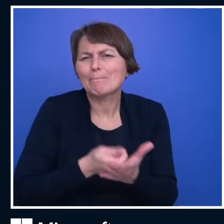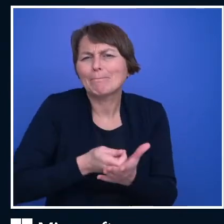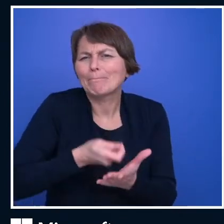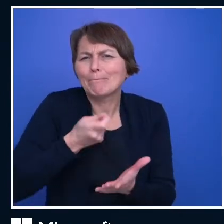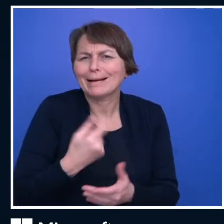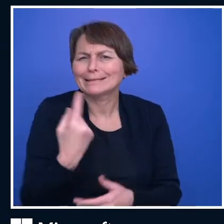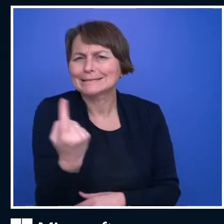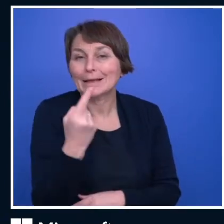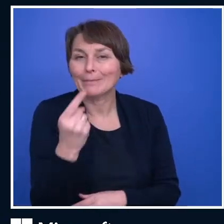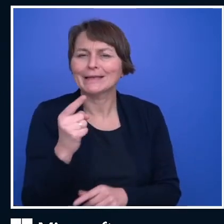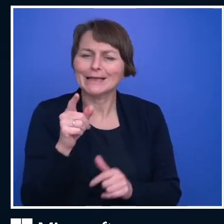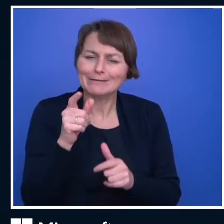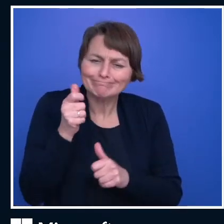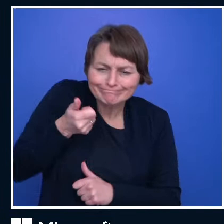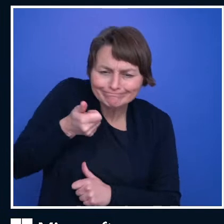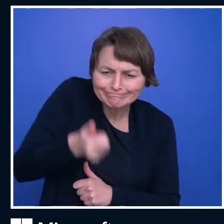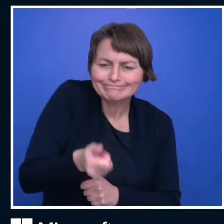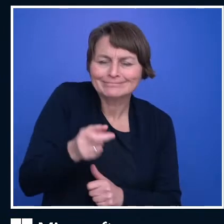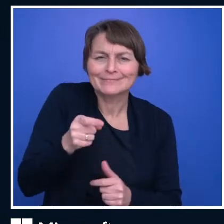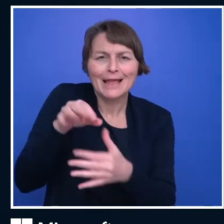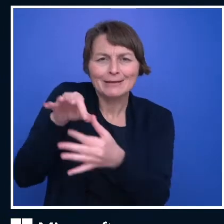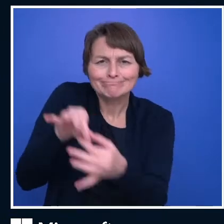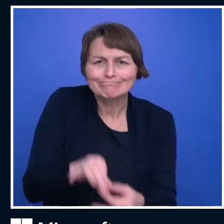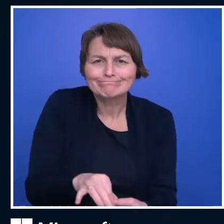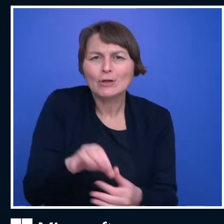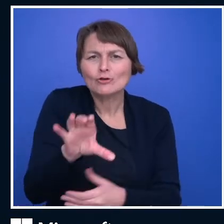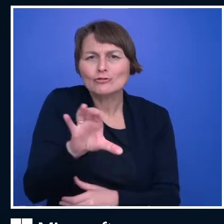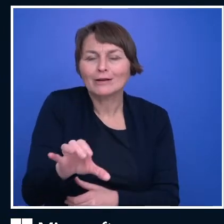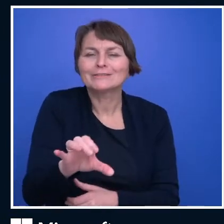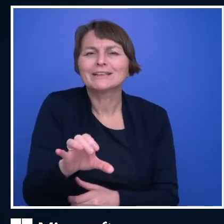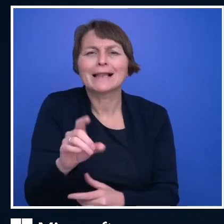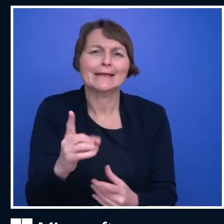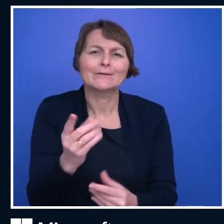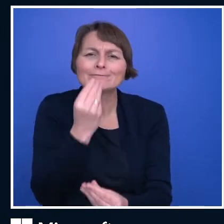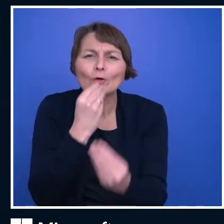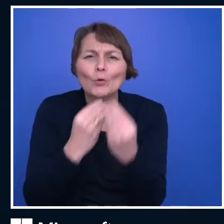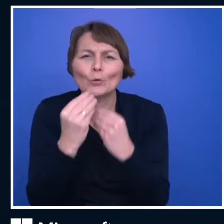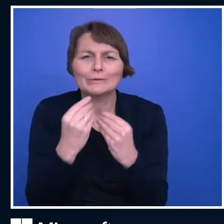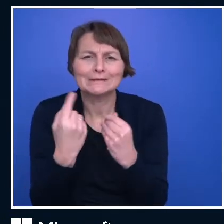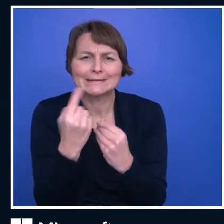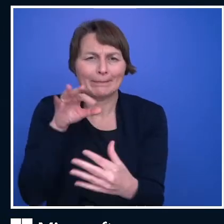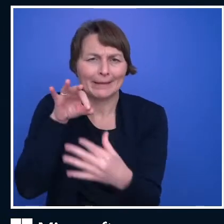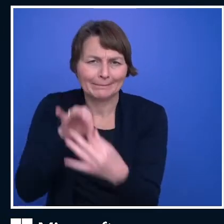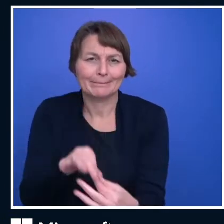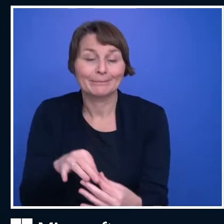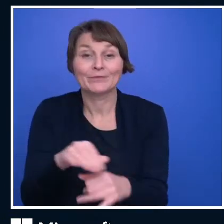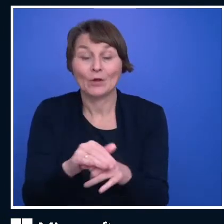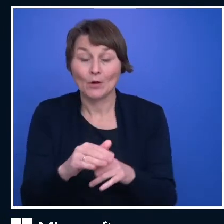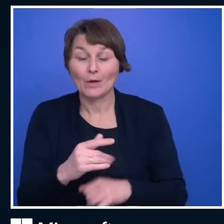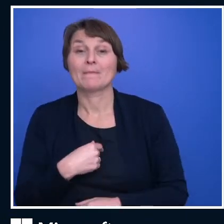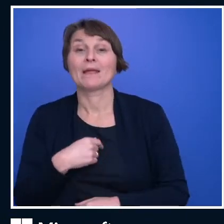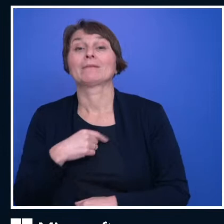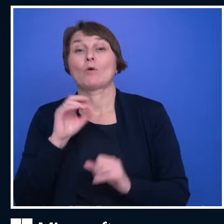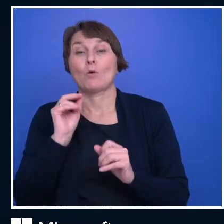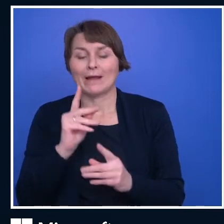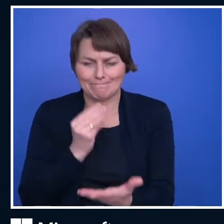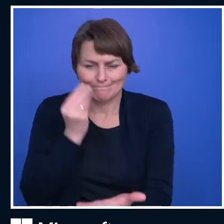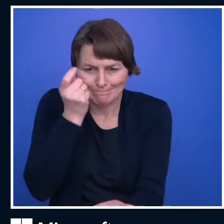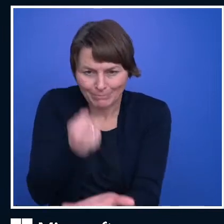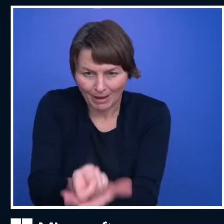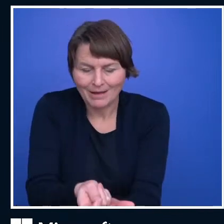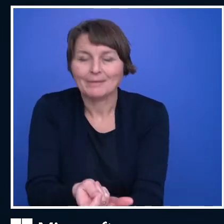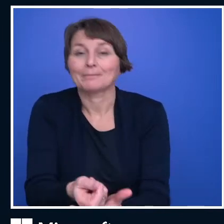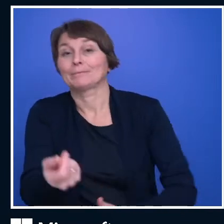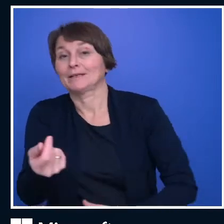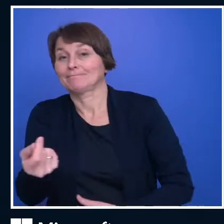to eat for lunch on the plane. And so here I go, walk in the store with my backpack and small rollaway luggage.